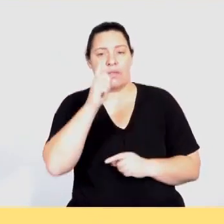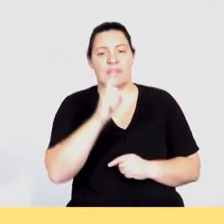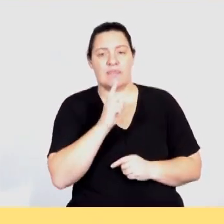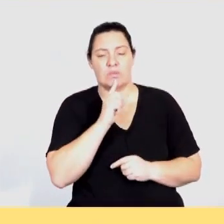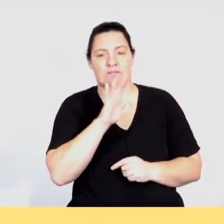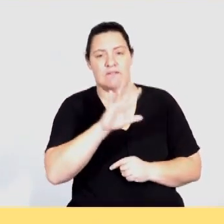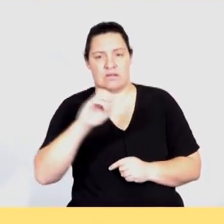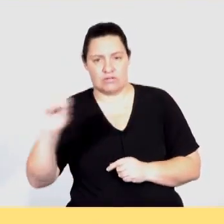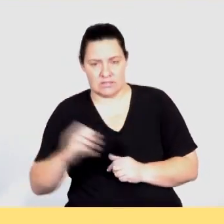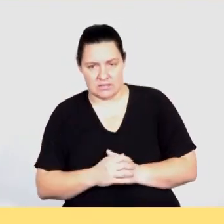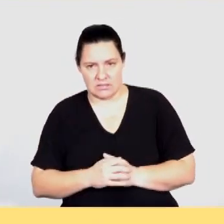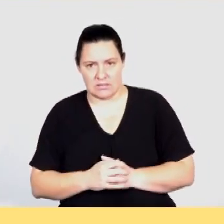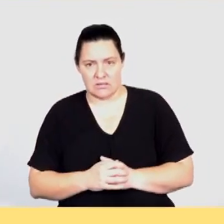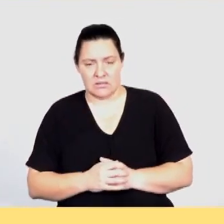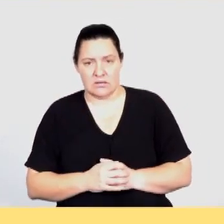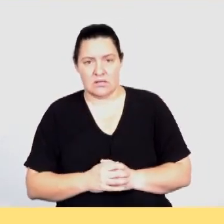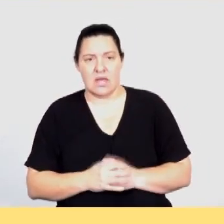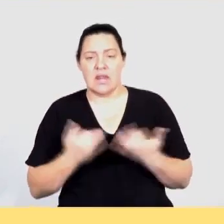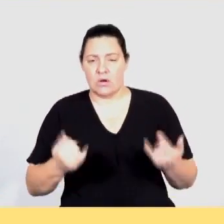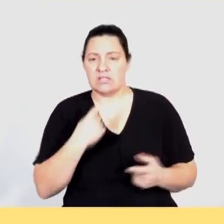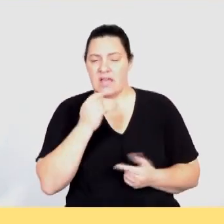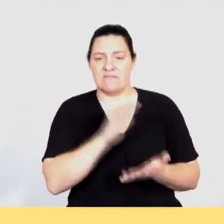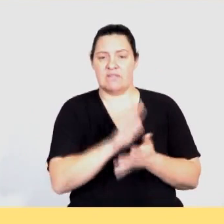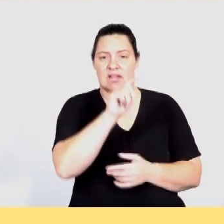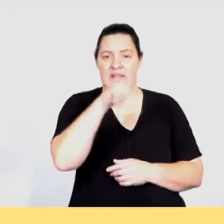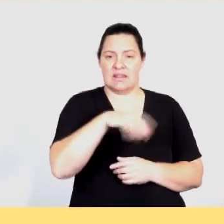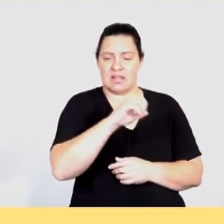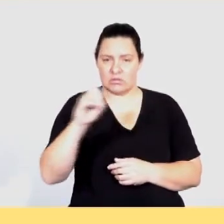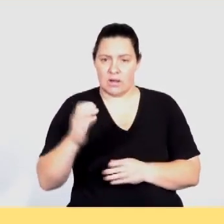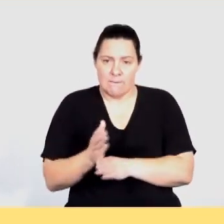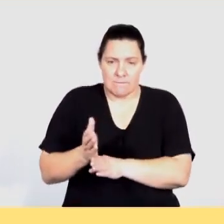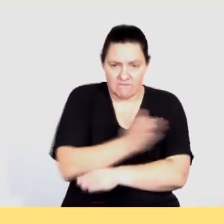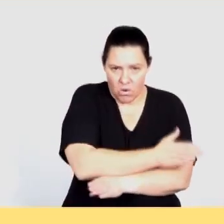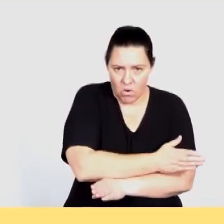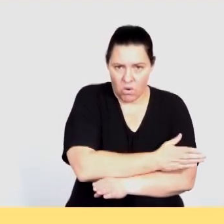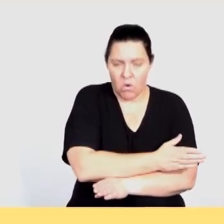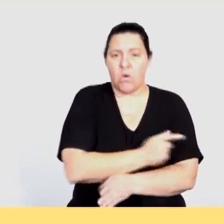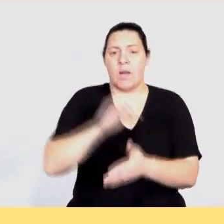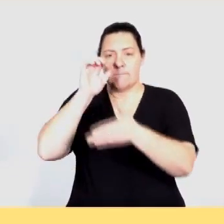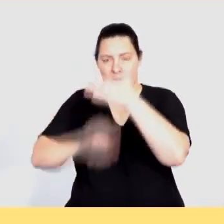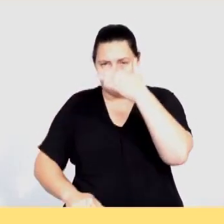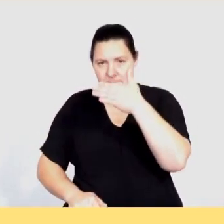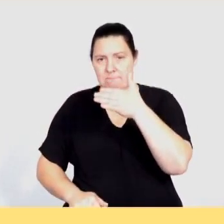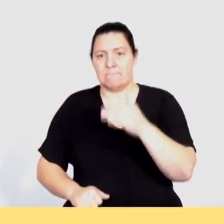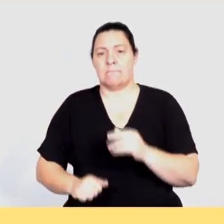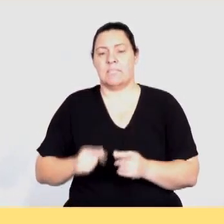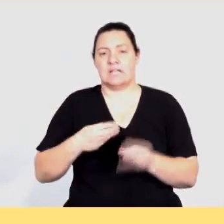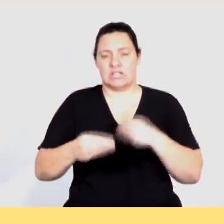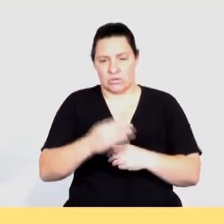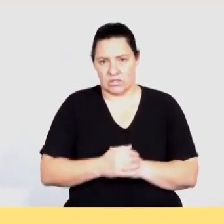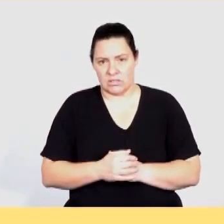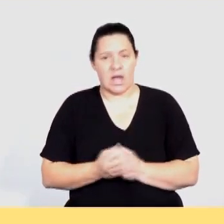you 1,500. Then you now say, my 15,000 before trade discount, subtract the